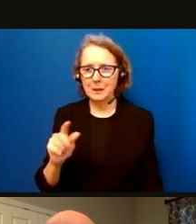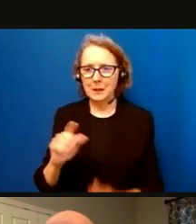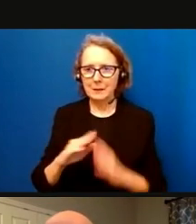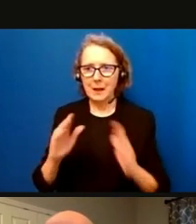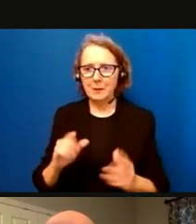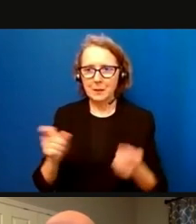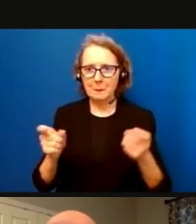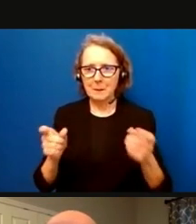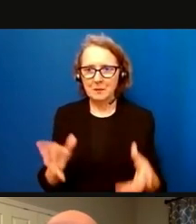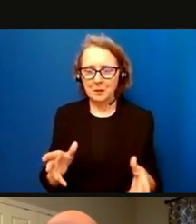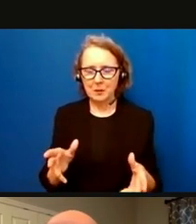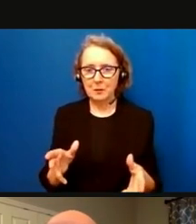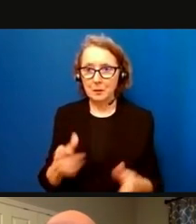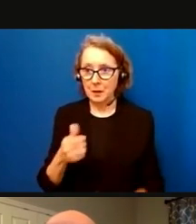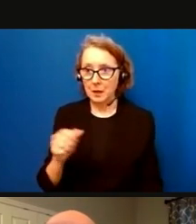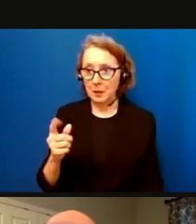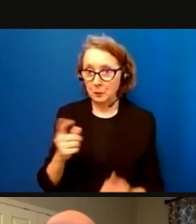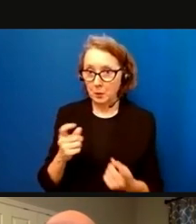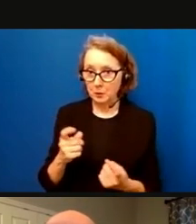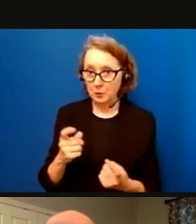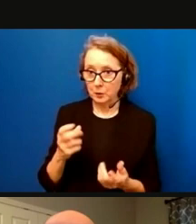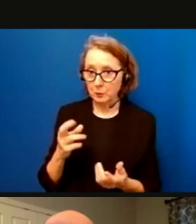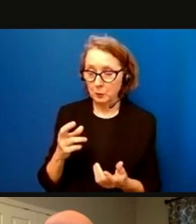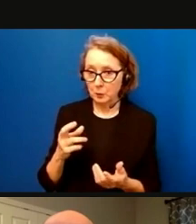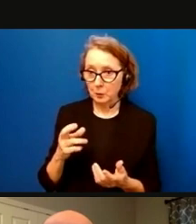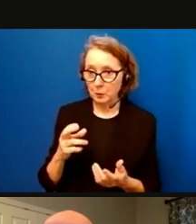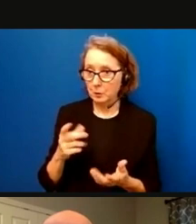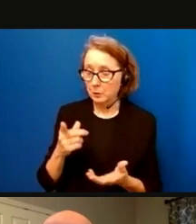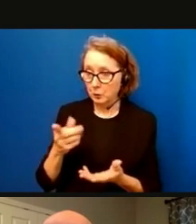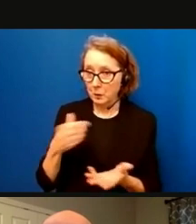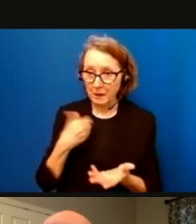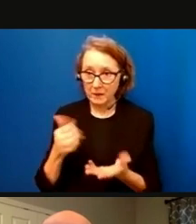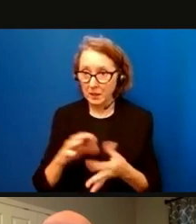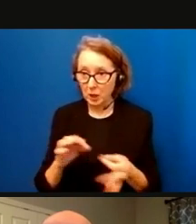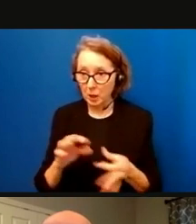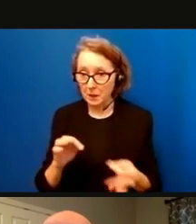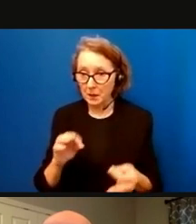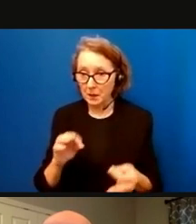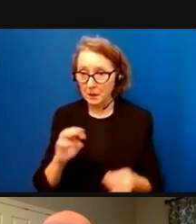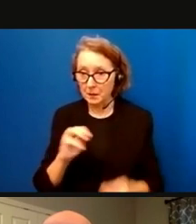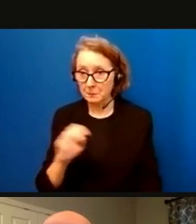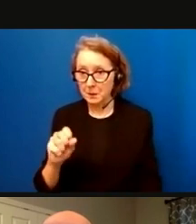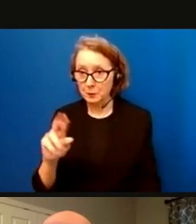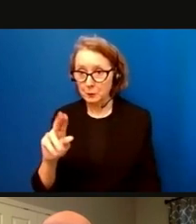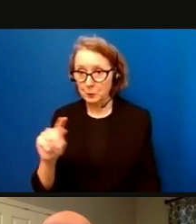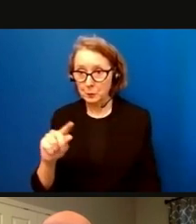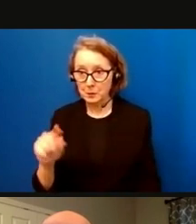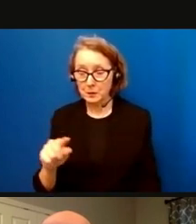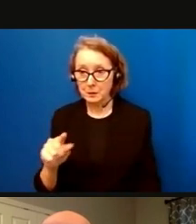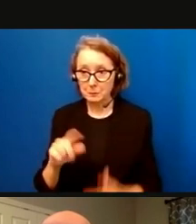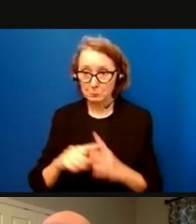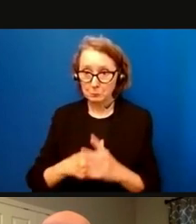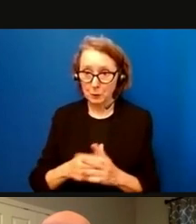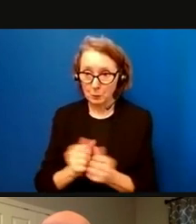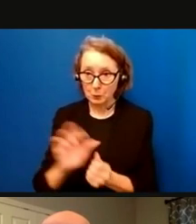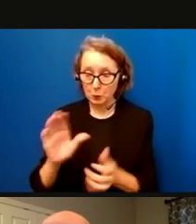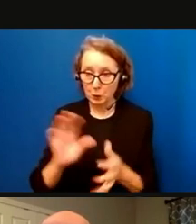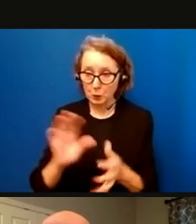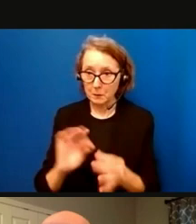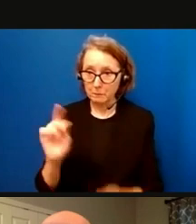administrator. Are there any questions, or Ms. Utes, did you have any comments that you wanted to start off with before we get to our questions?